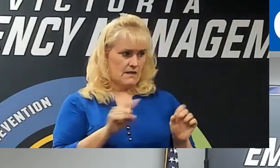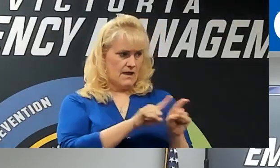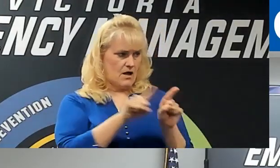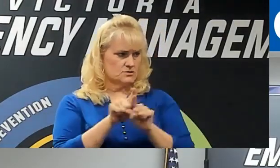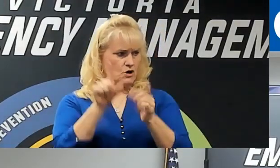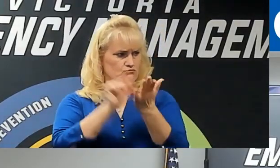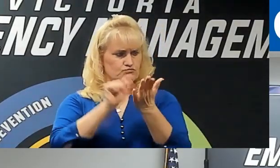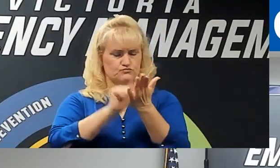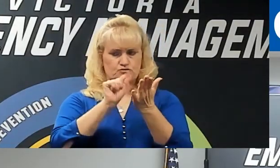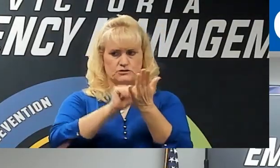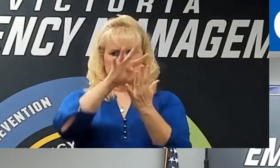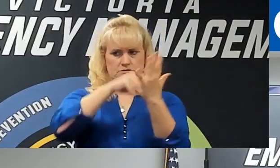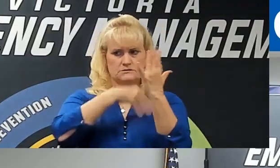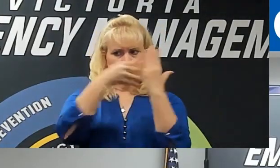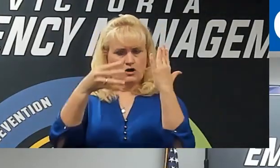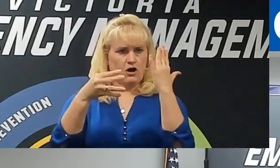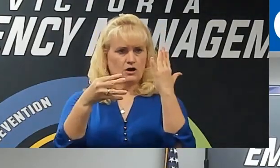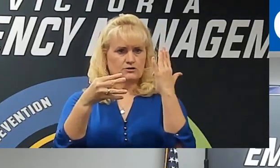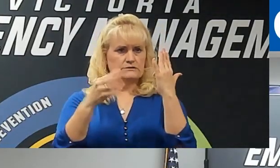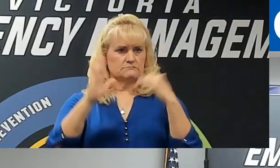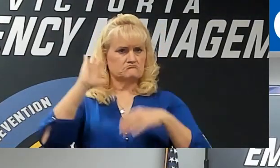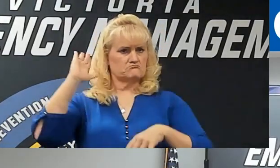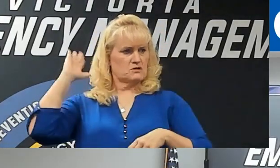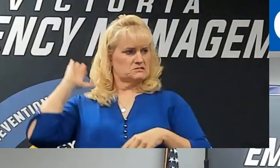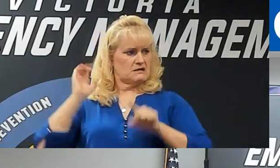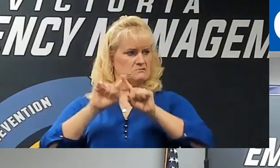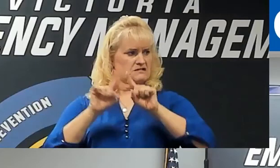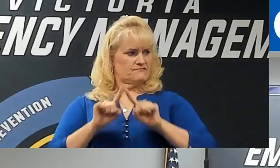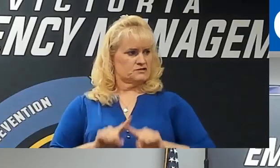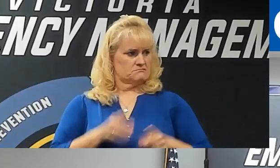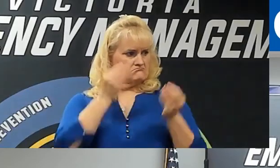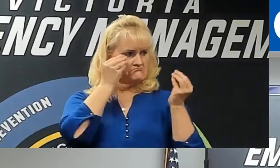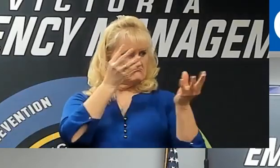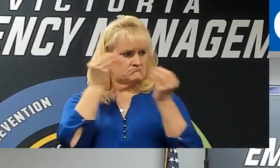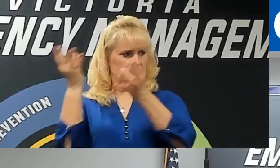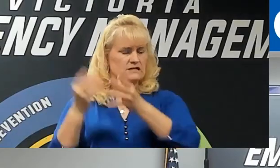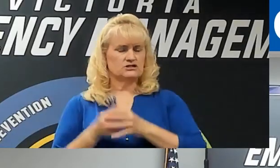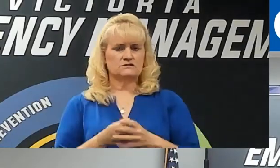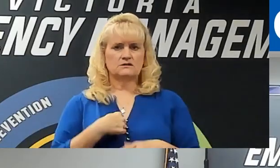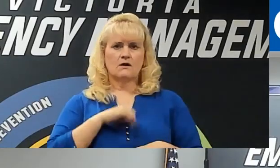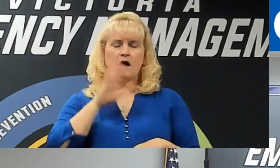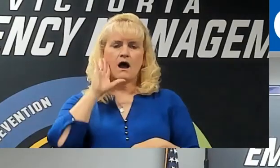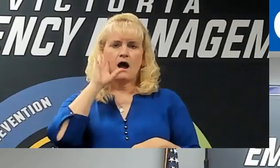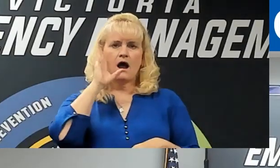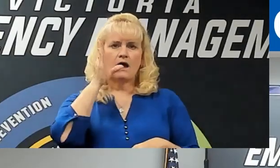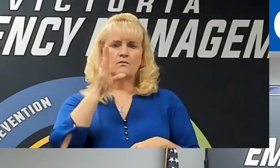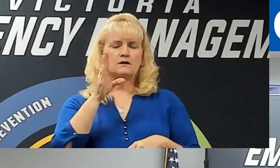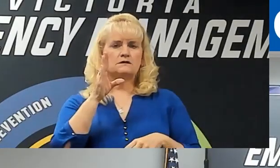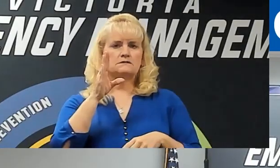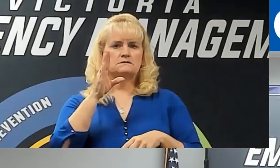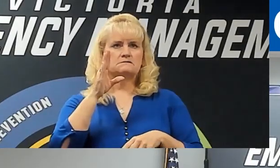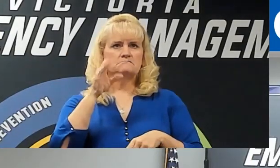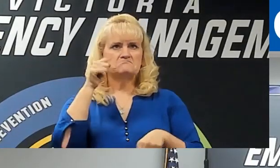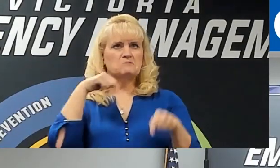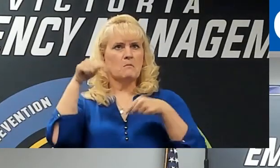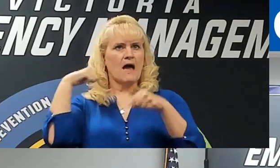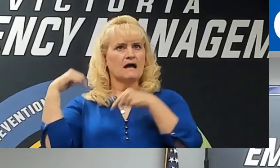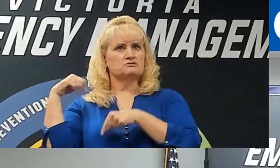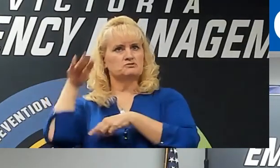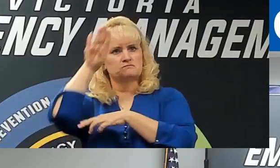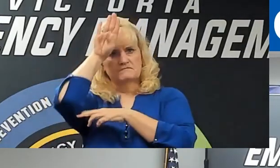chart at one time about different things. So I would go back to them